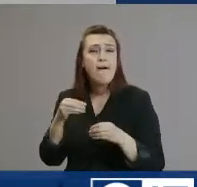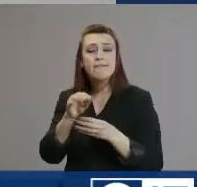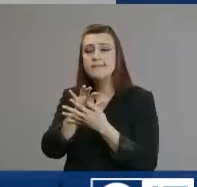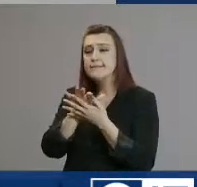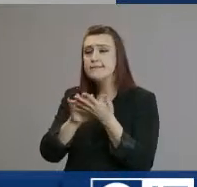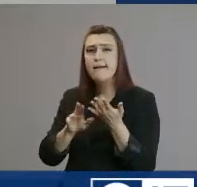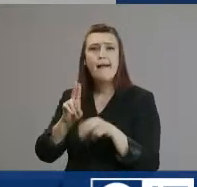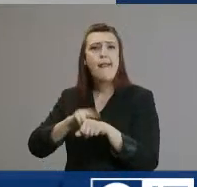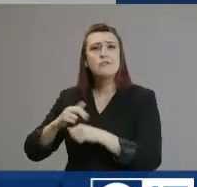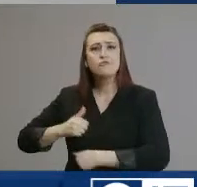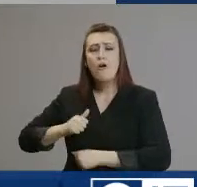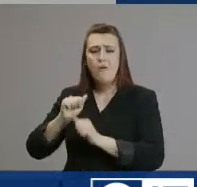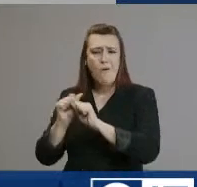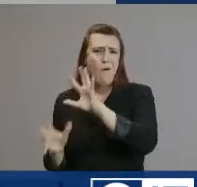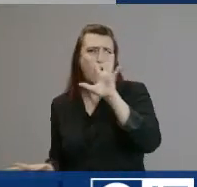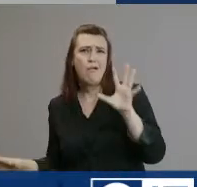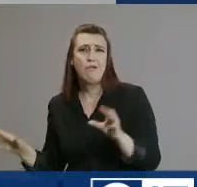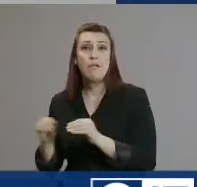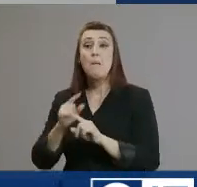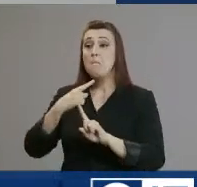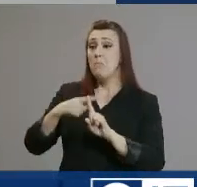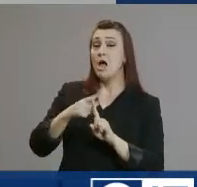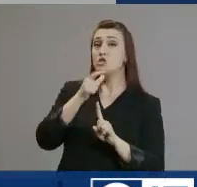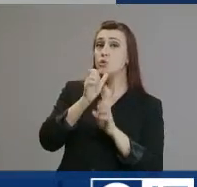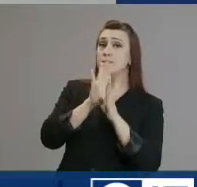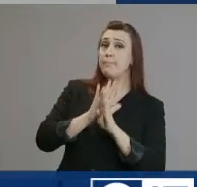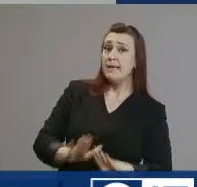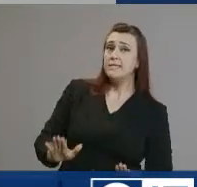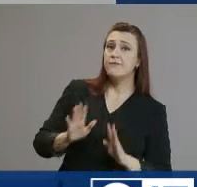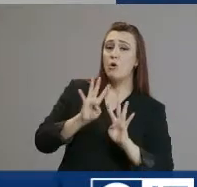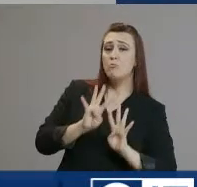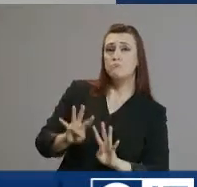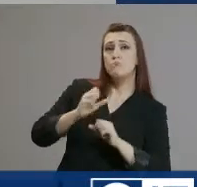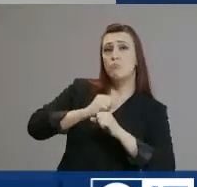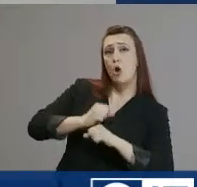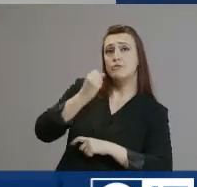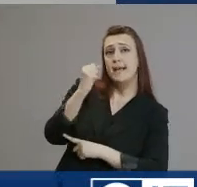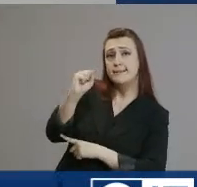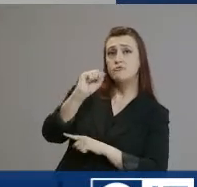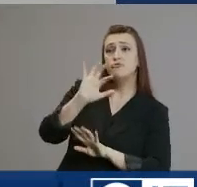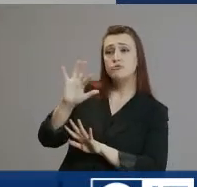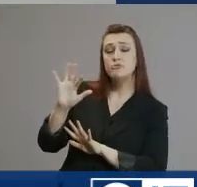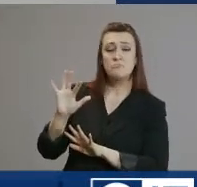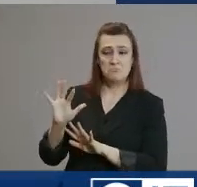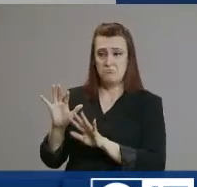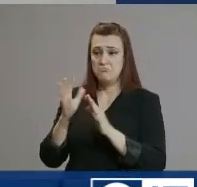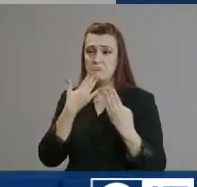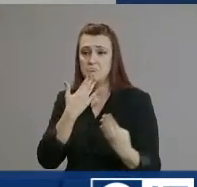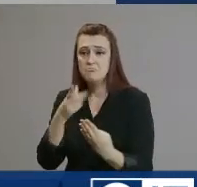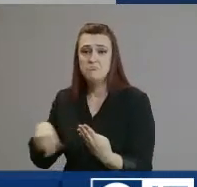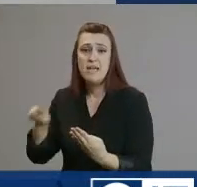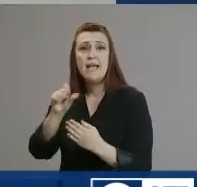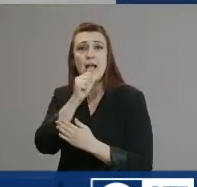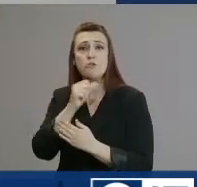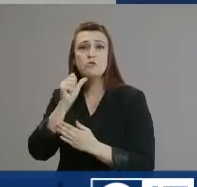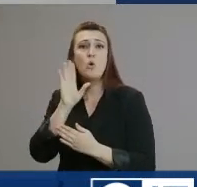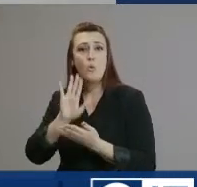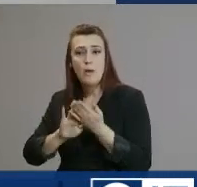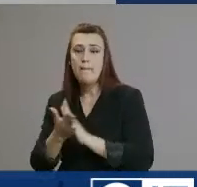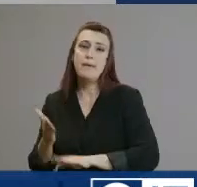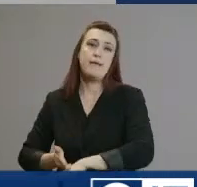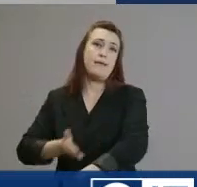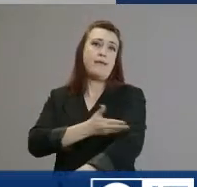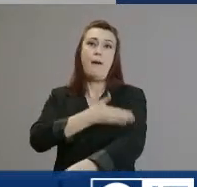our peaceful protesters, Arizona will be a better state going through this and going